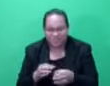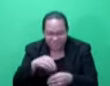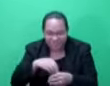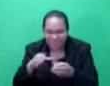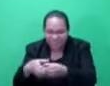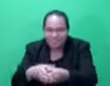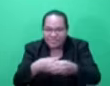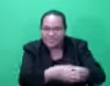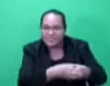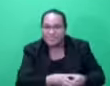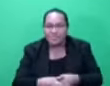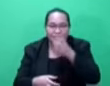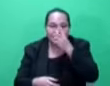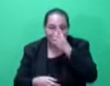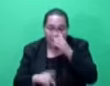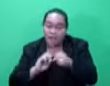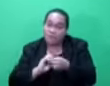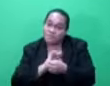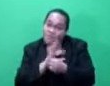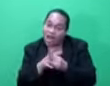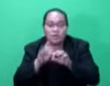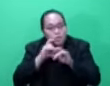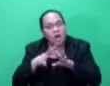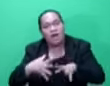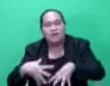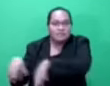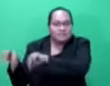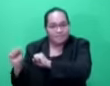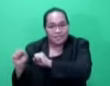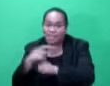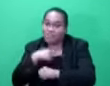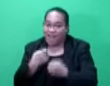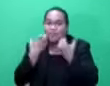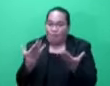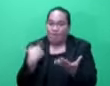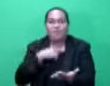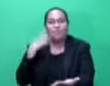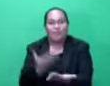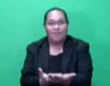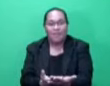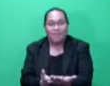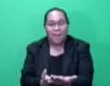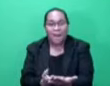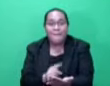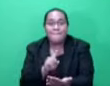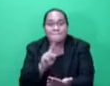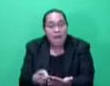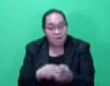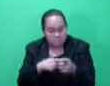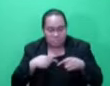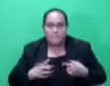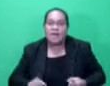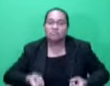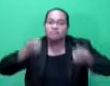Honorable Speaker, the virus will pass. China has showed that to us. But Honorable Speaker, we must be